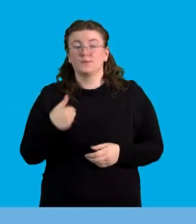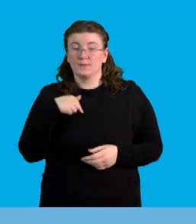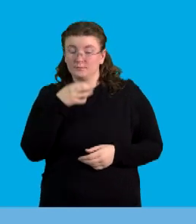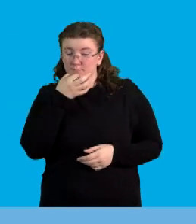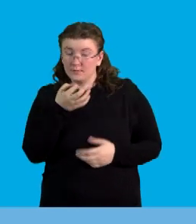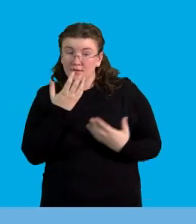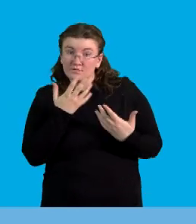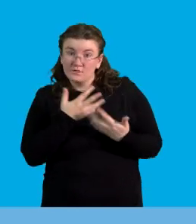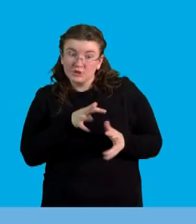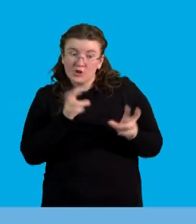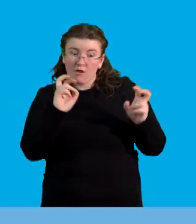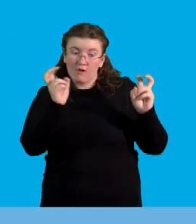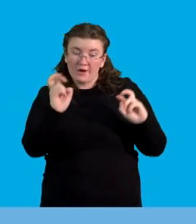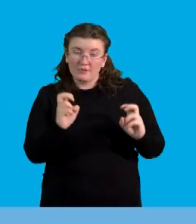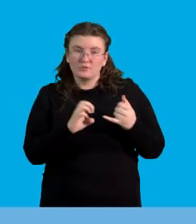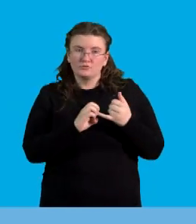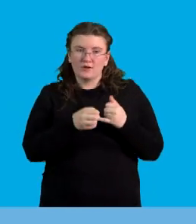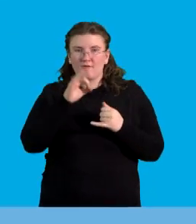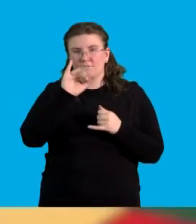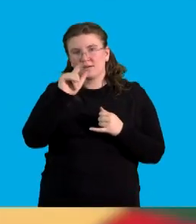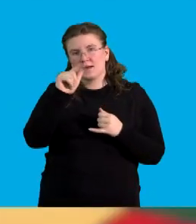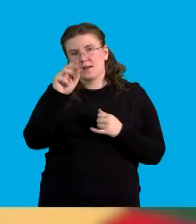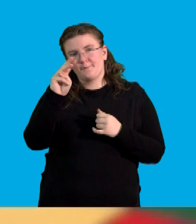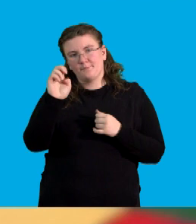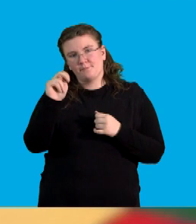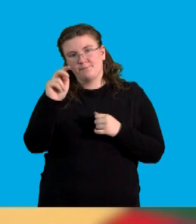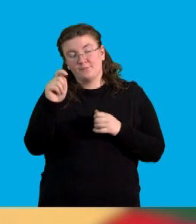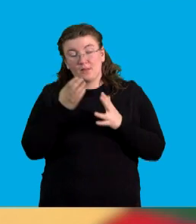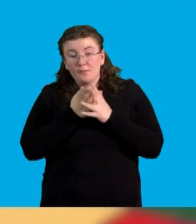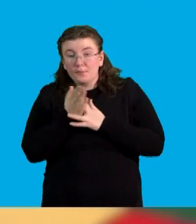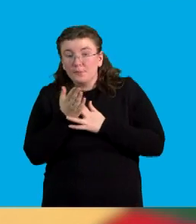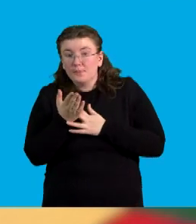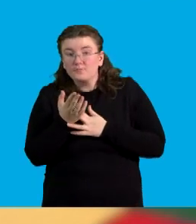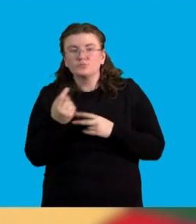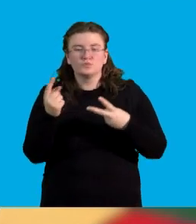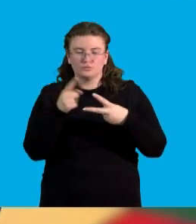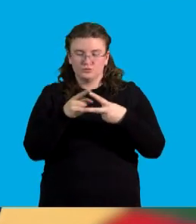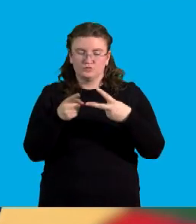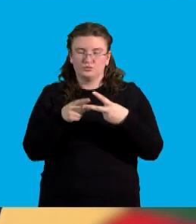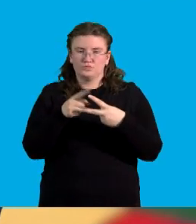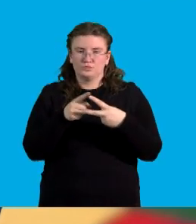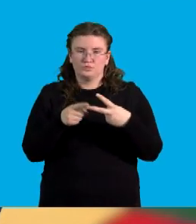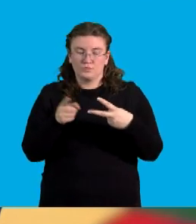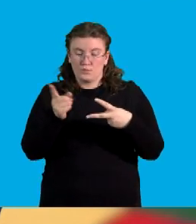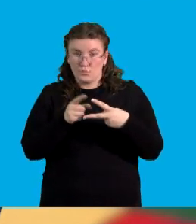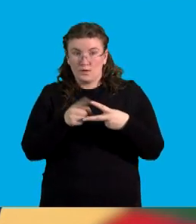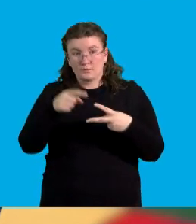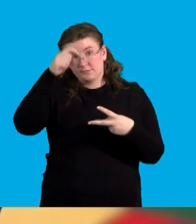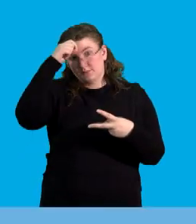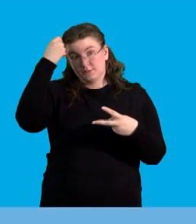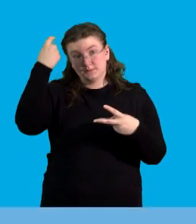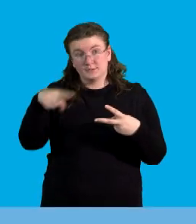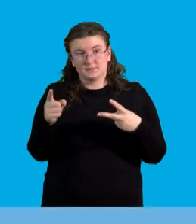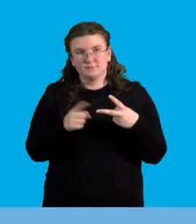that electrical current is trying to pass through the filament, there's going to be 2 things being generated. We're going to have